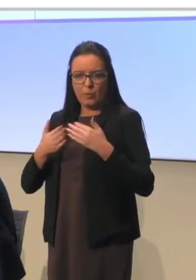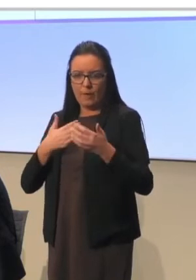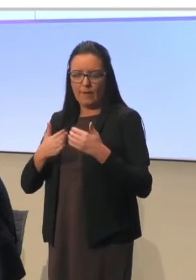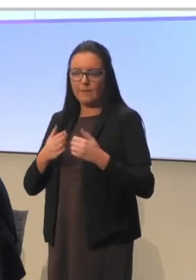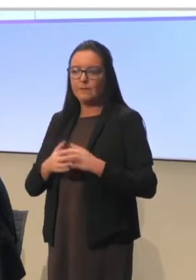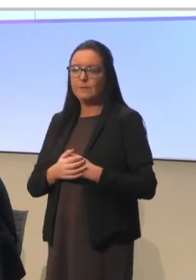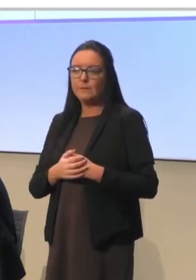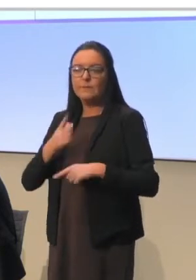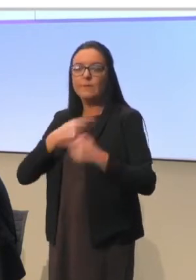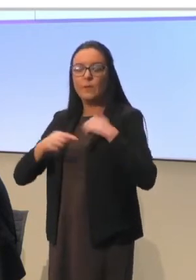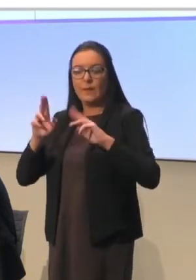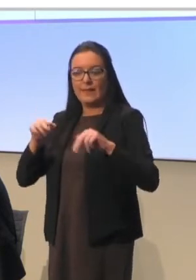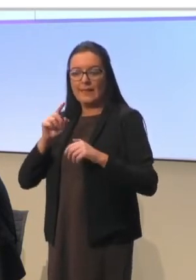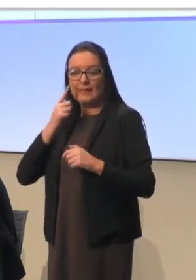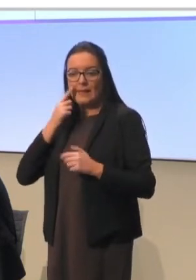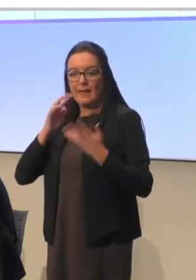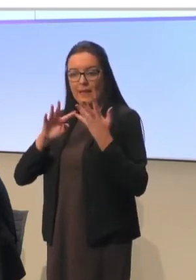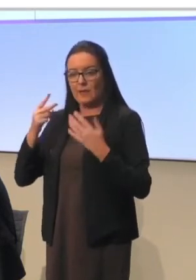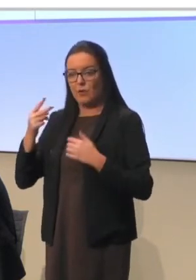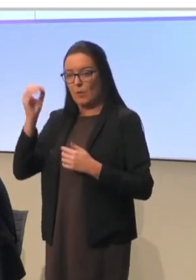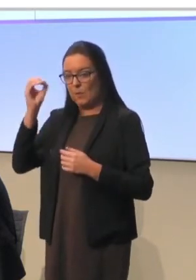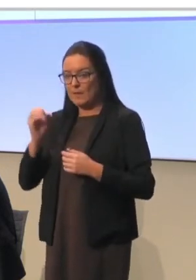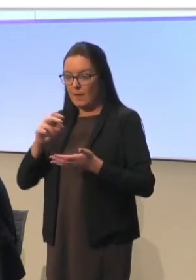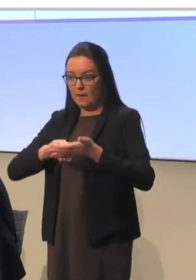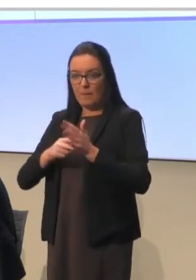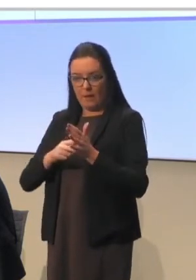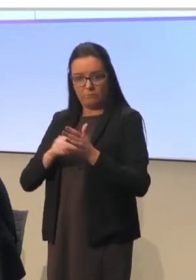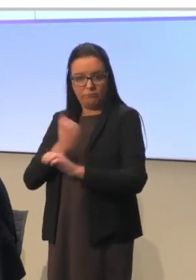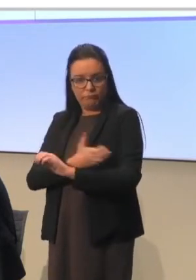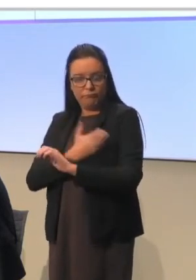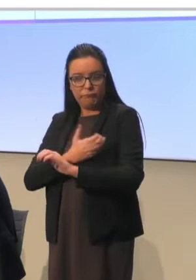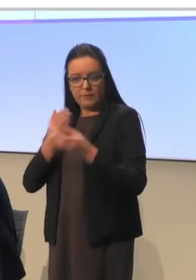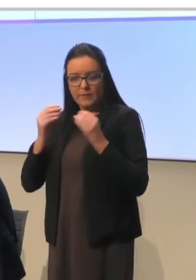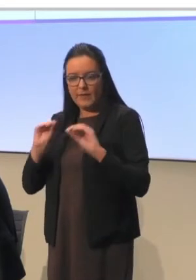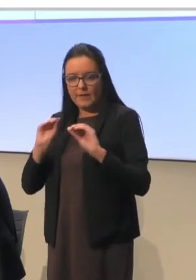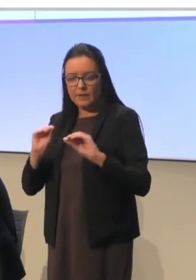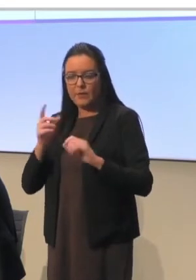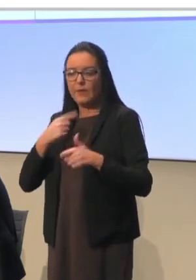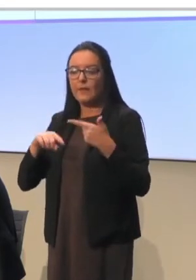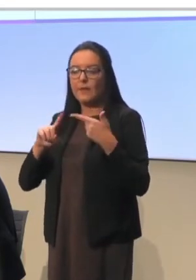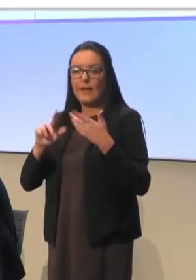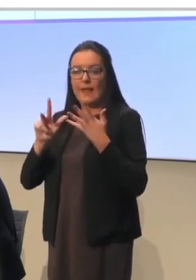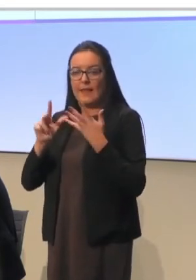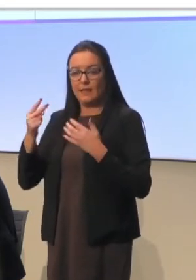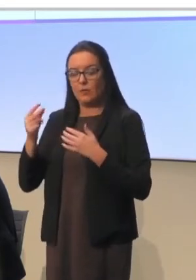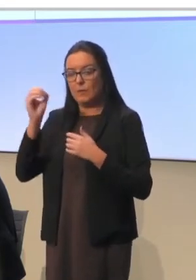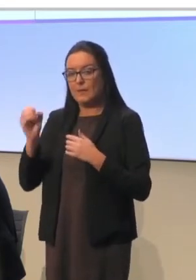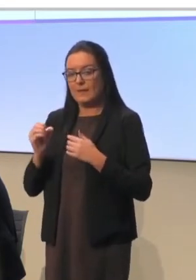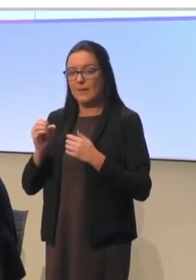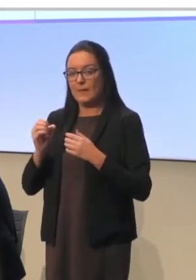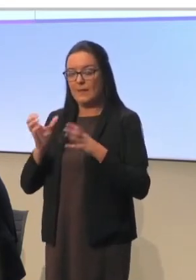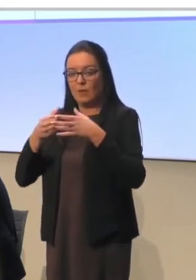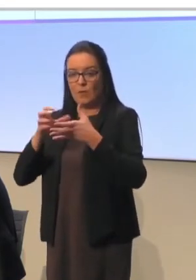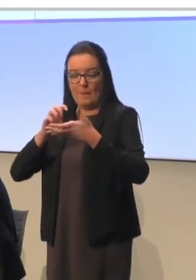where 92% of GUI students were planning to continue education, only 82% of our sample were planning. And that